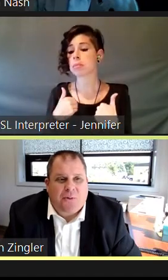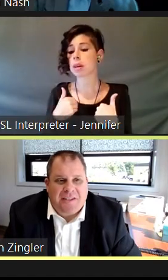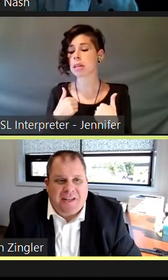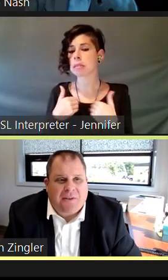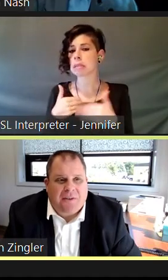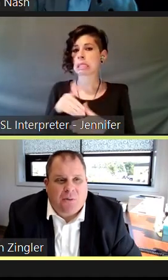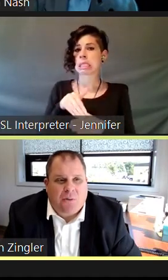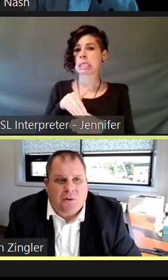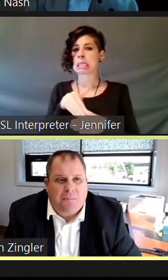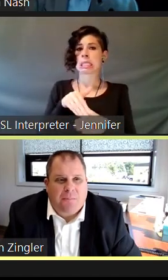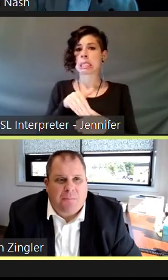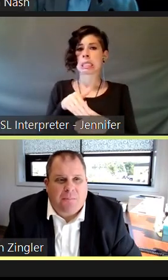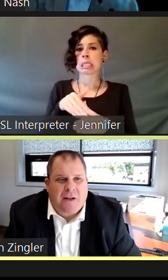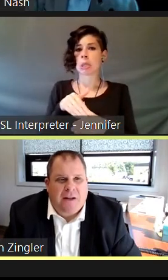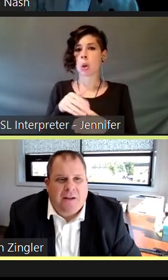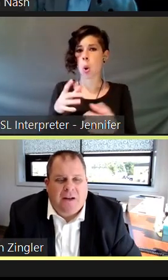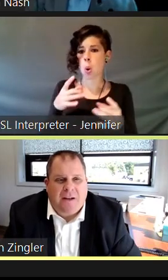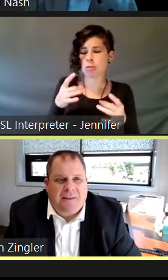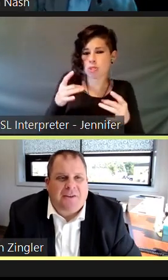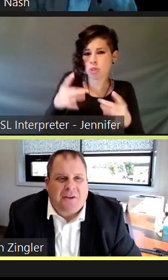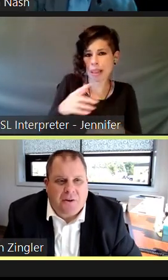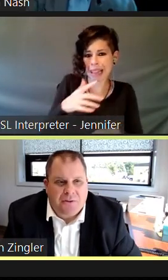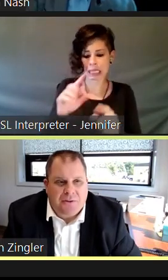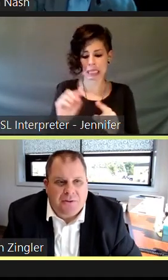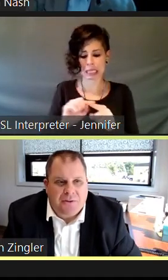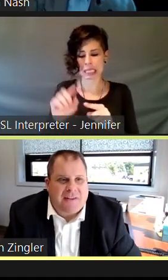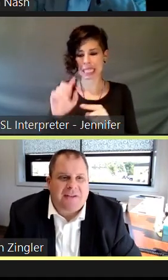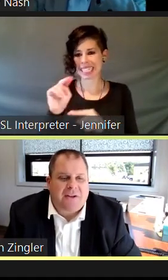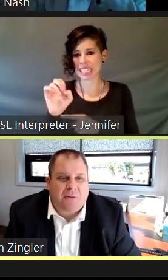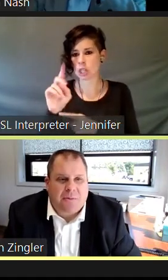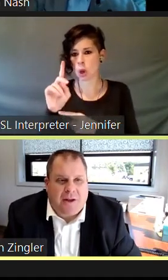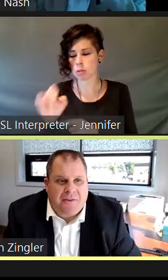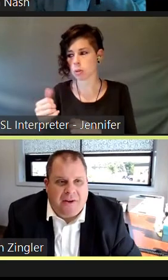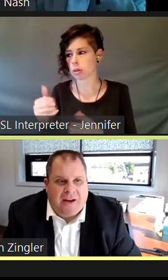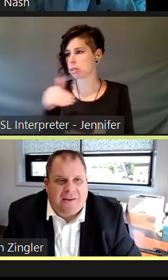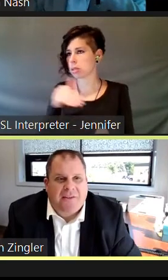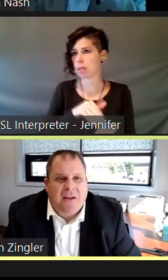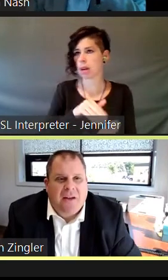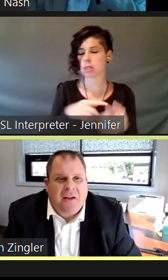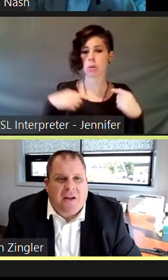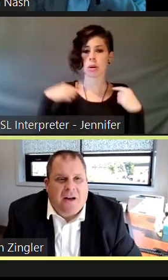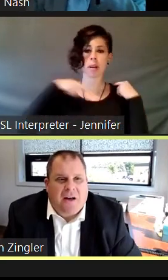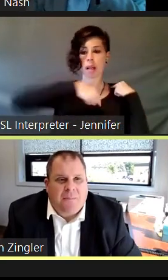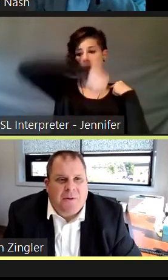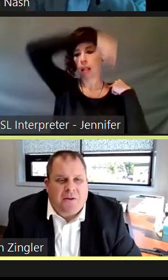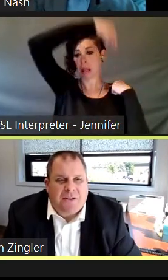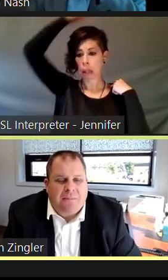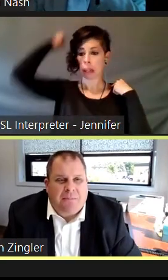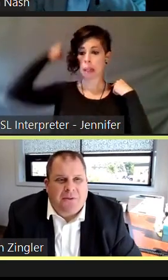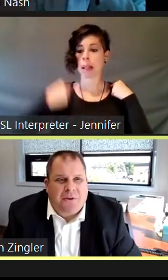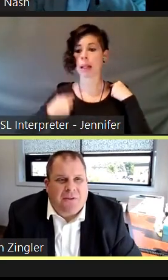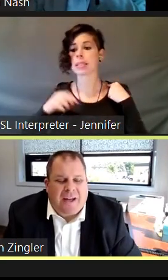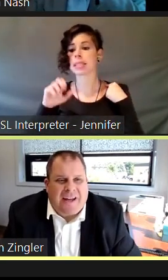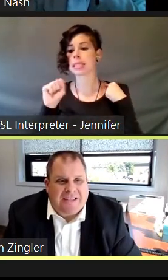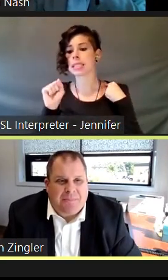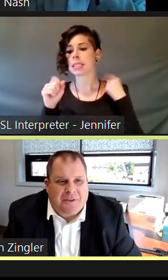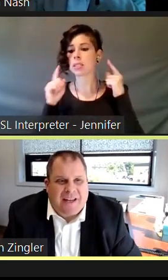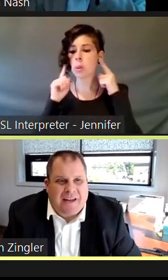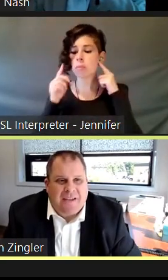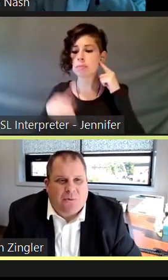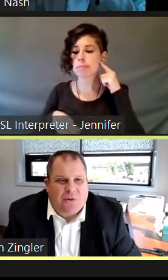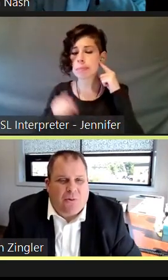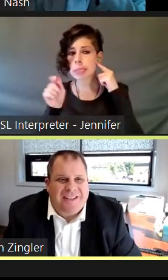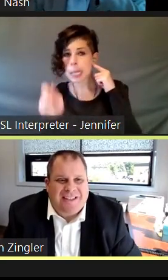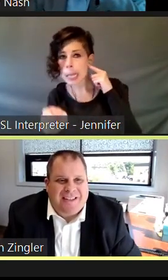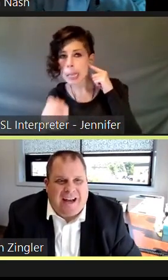hesitancy towards needles, or people in doctor coats or stethoscopes around their necks. You know, some people don't like hospital